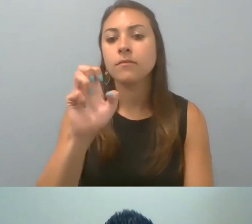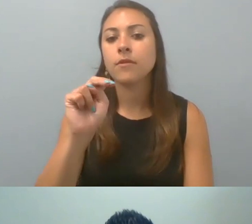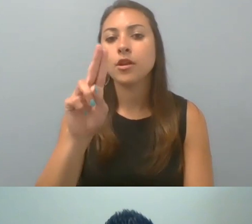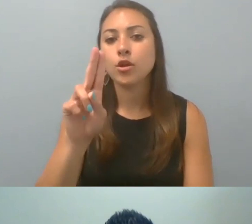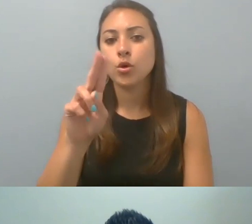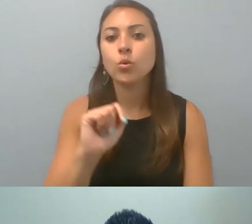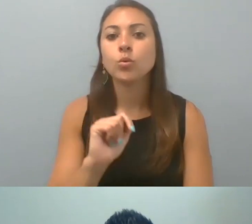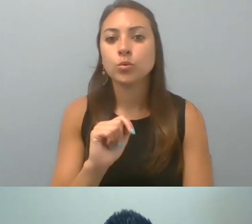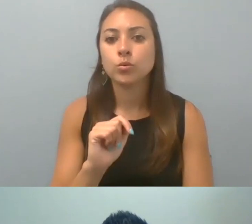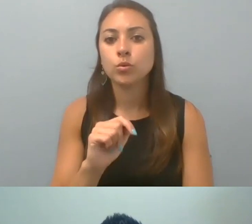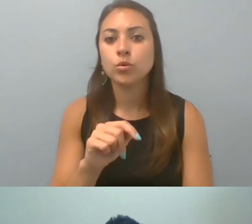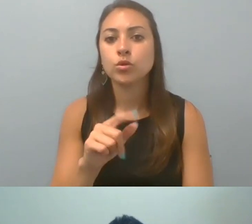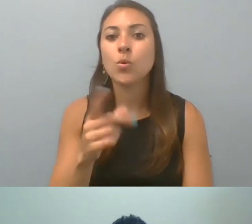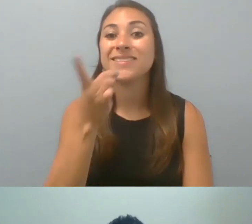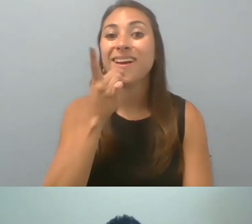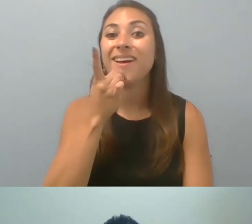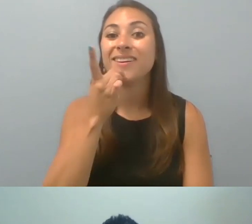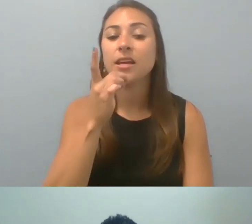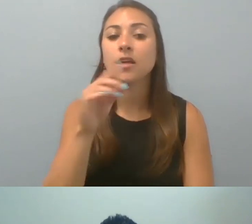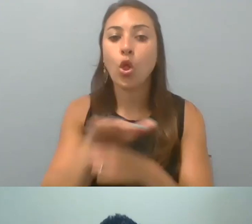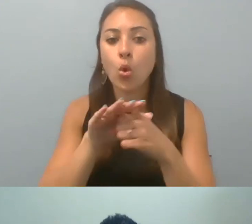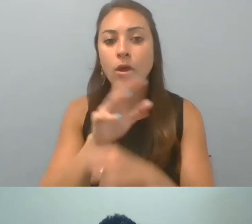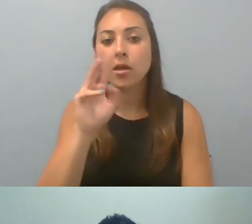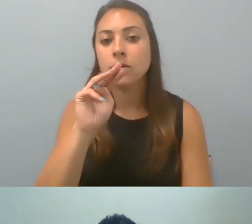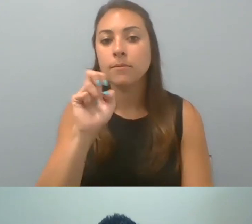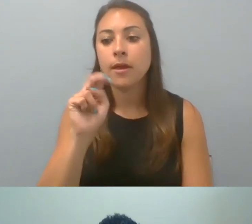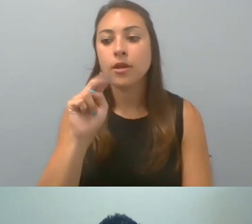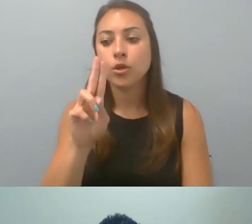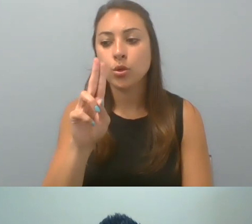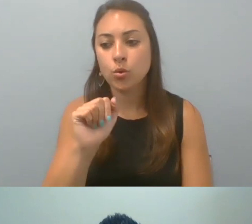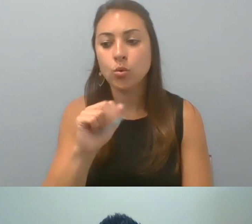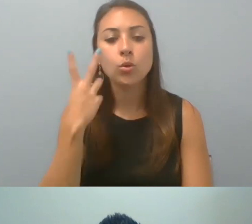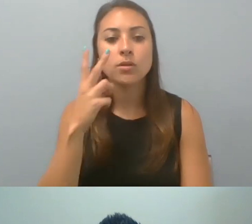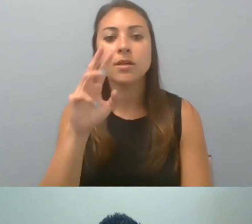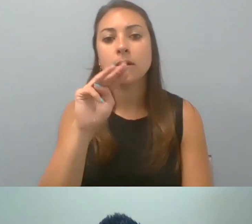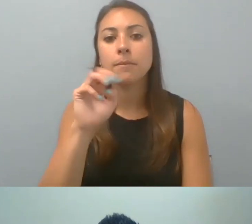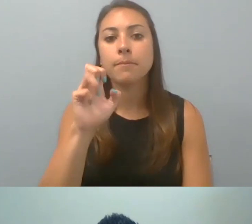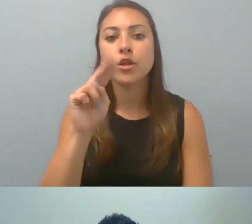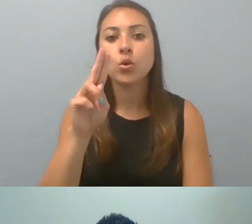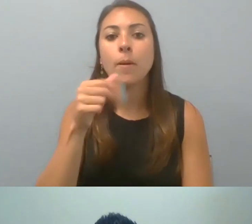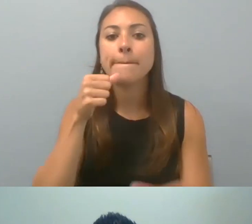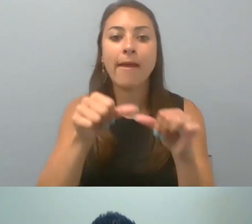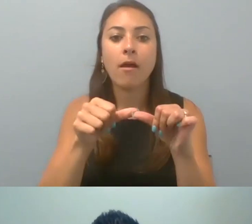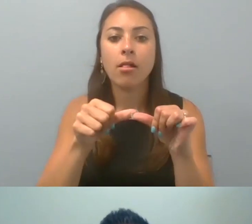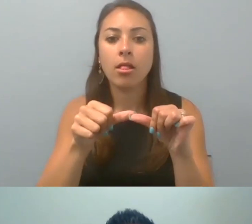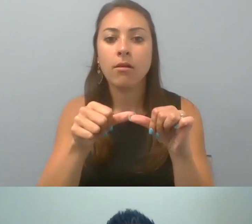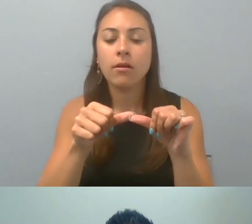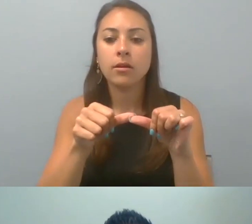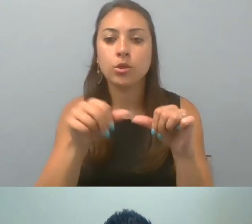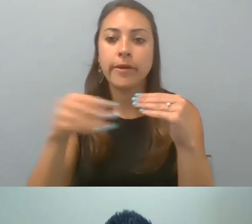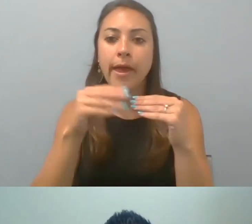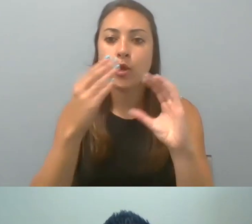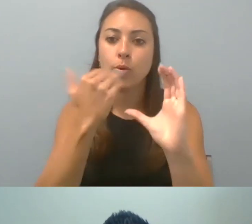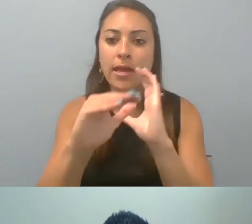if you go under this dining locations and menus, you'll see menu mail, and then you just put your email in, and then